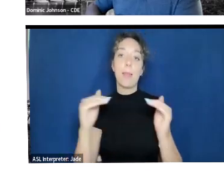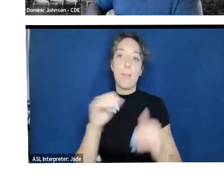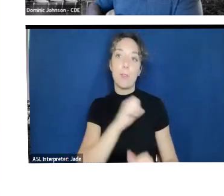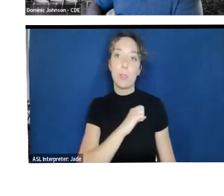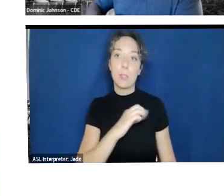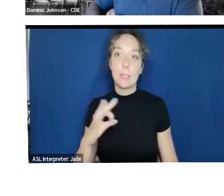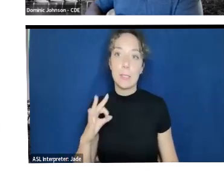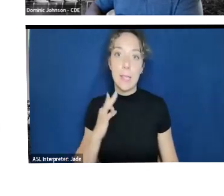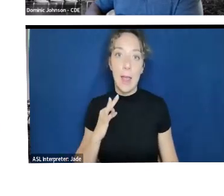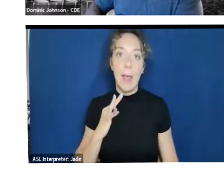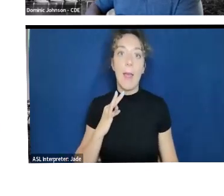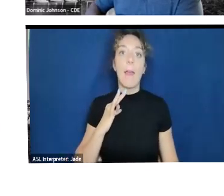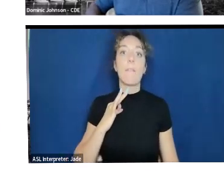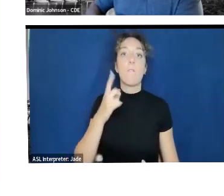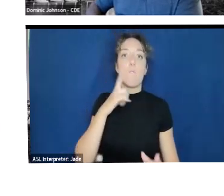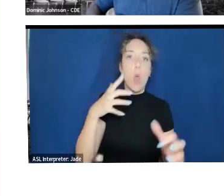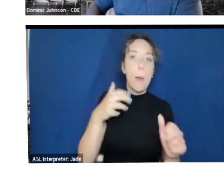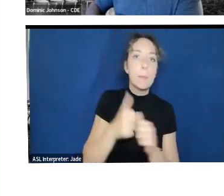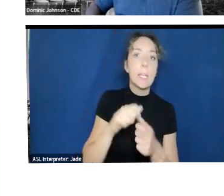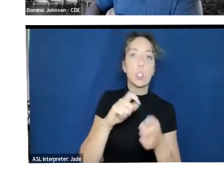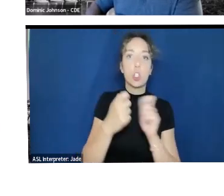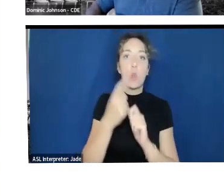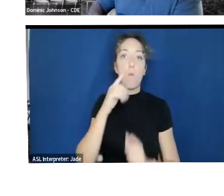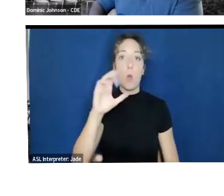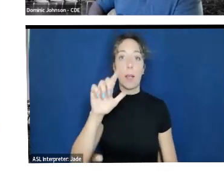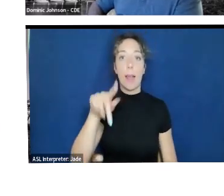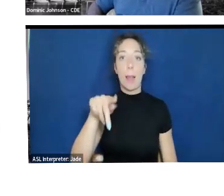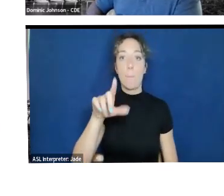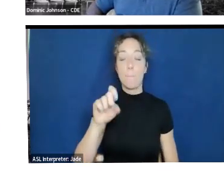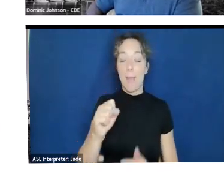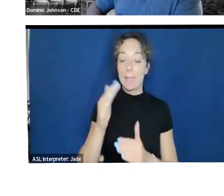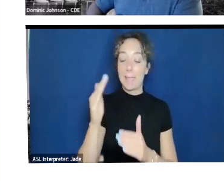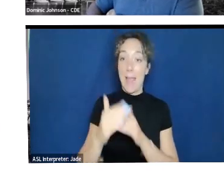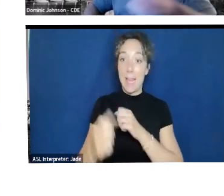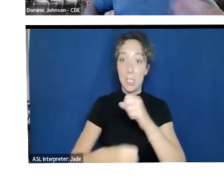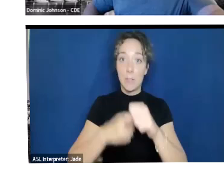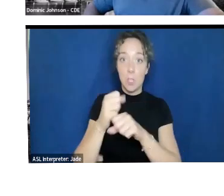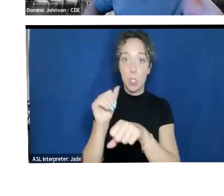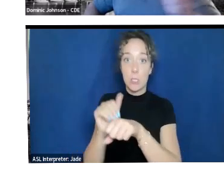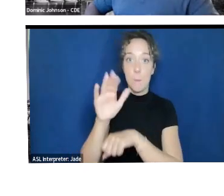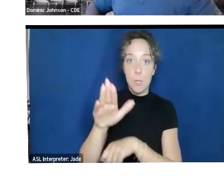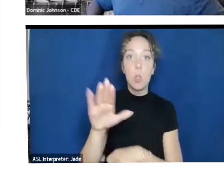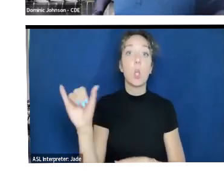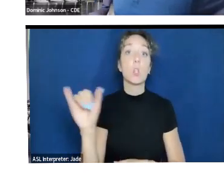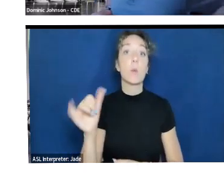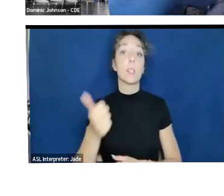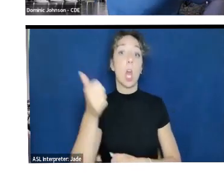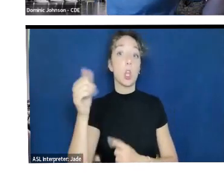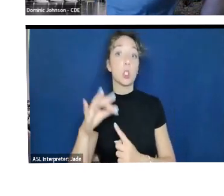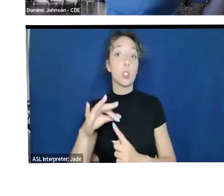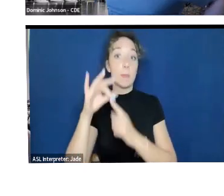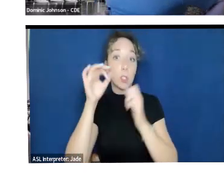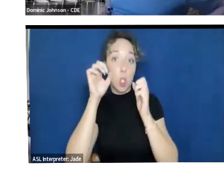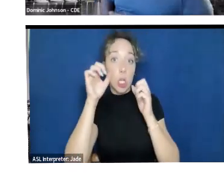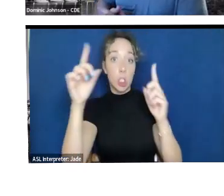the CALPADS end of year submission, as well as other special education related data. The training will